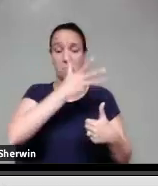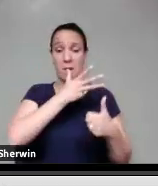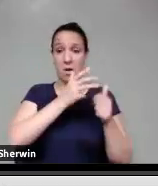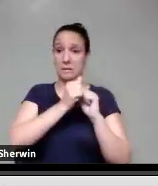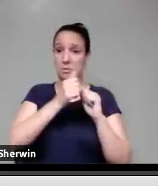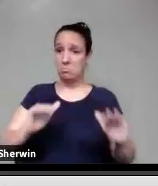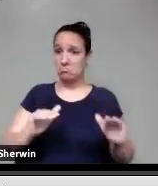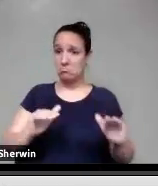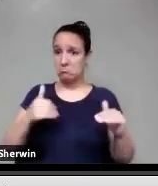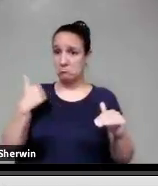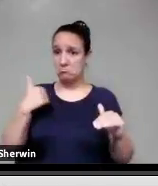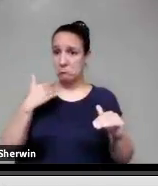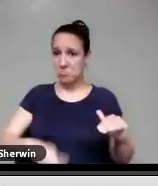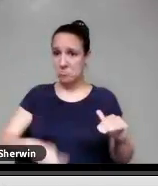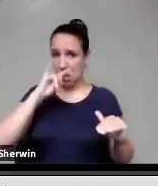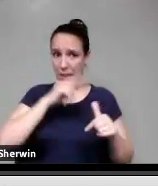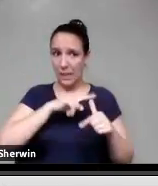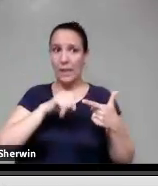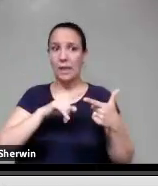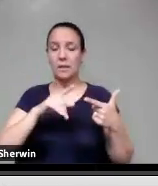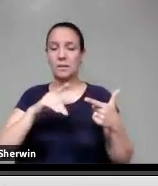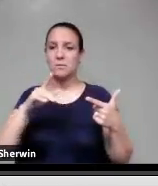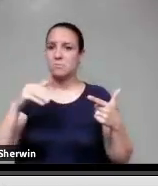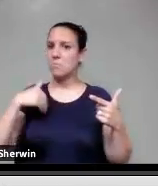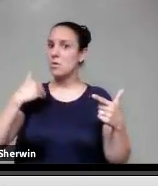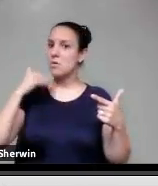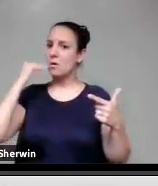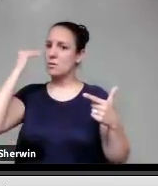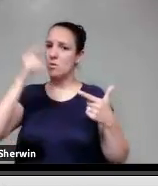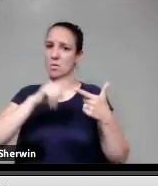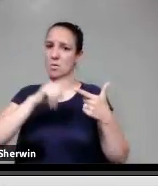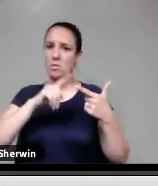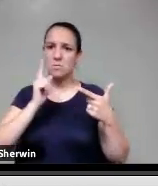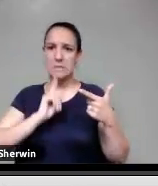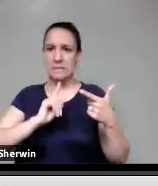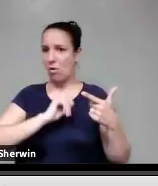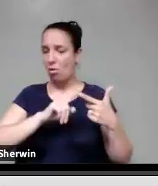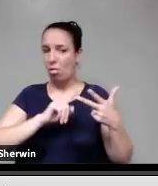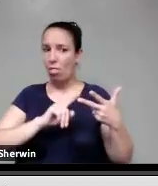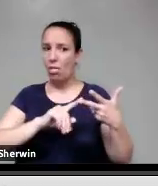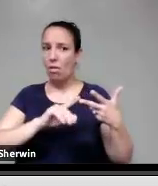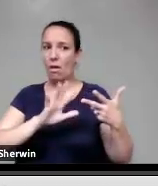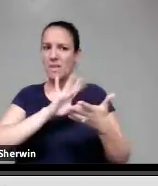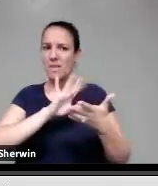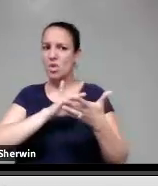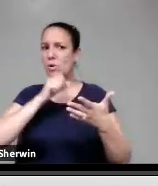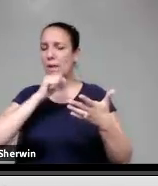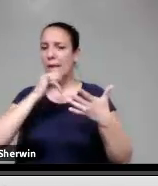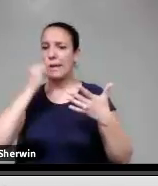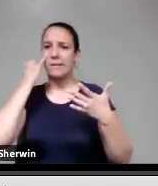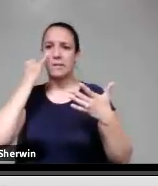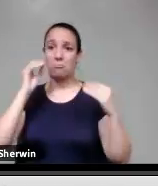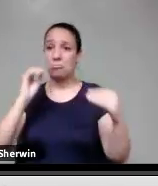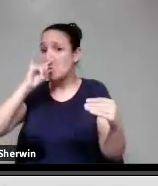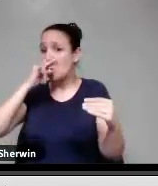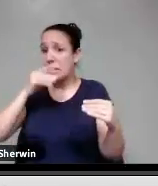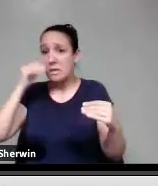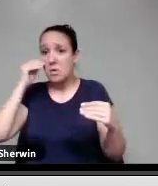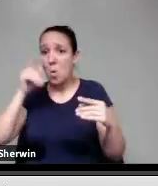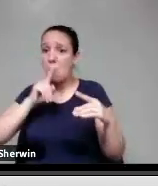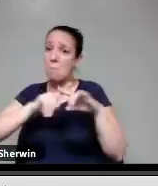groups that you need to think about, and where are you going to reach them? If their children are gone or they don't have children, they might be at